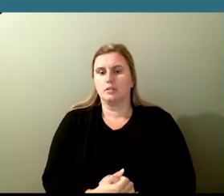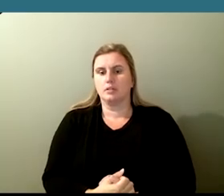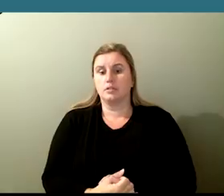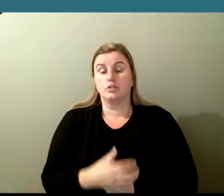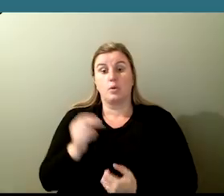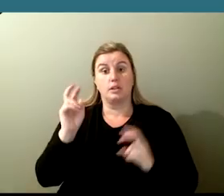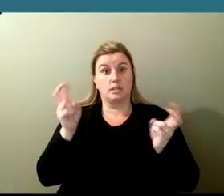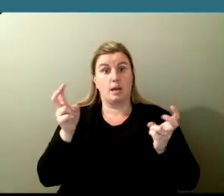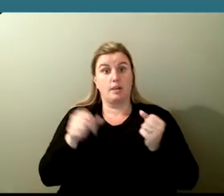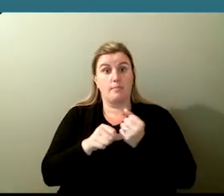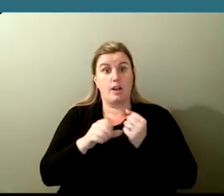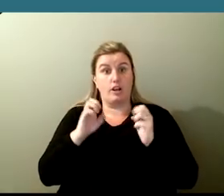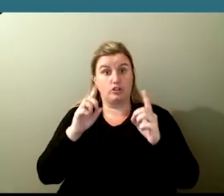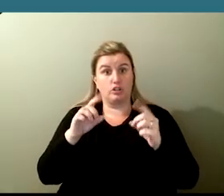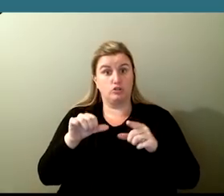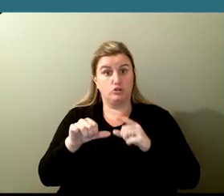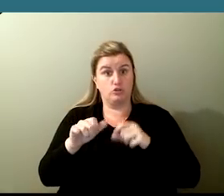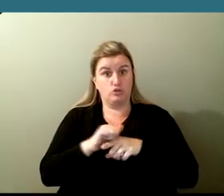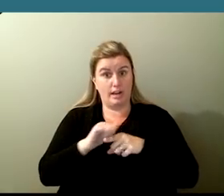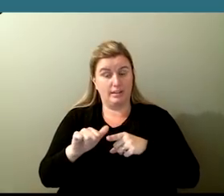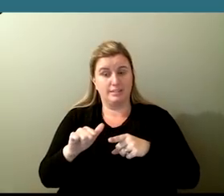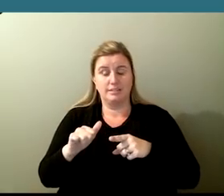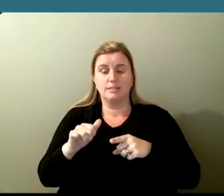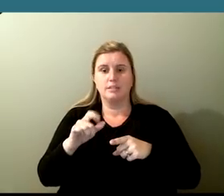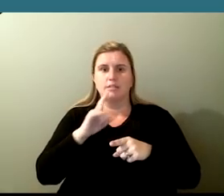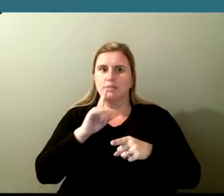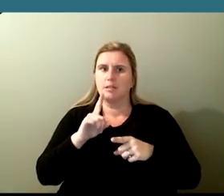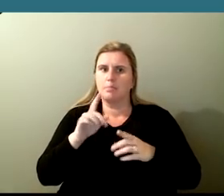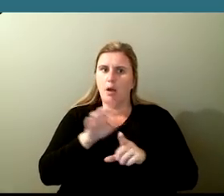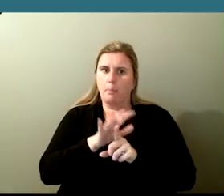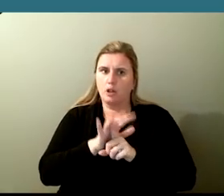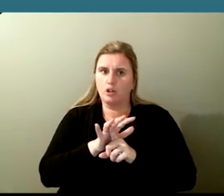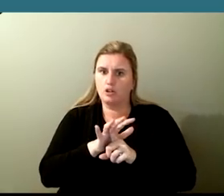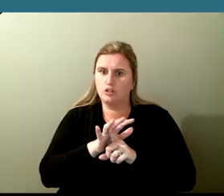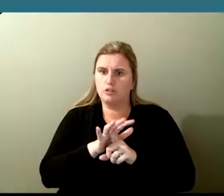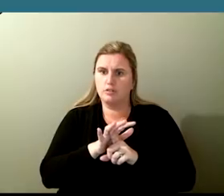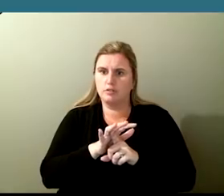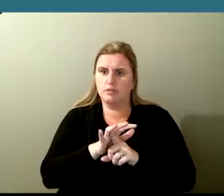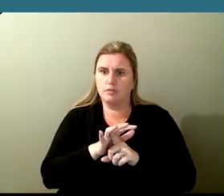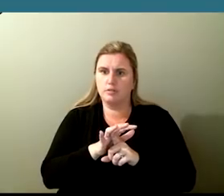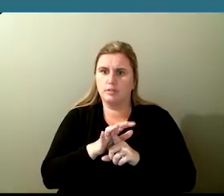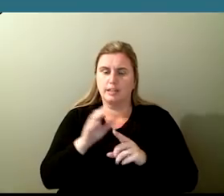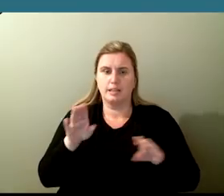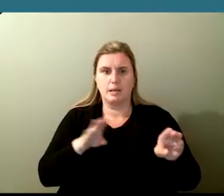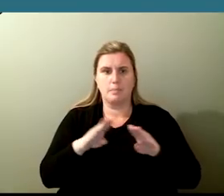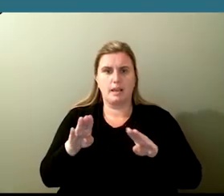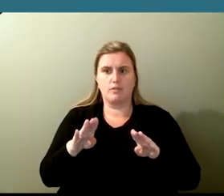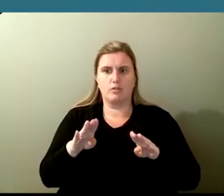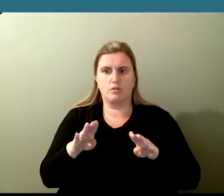So the topic of peer educator training has been really popular in the